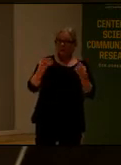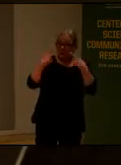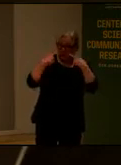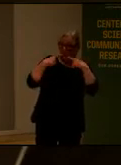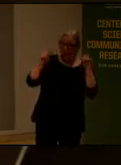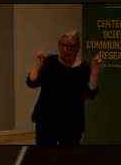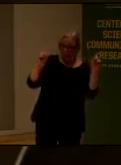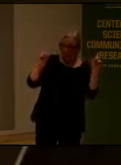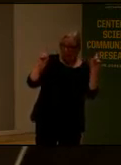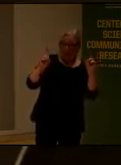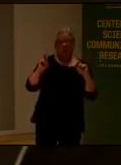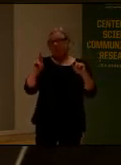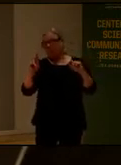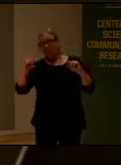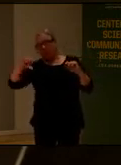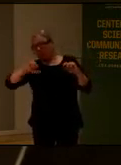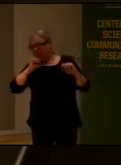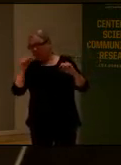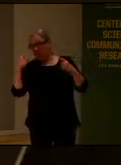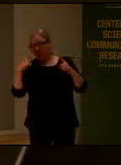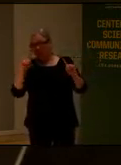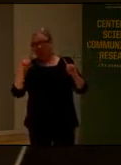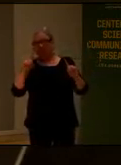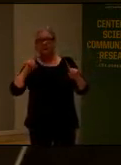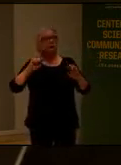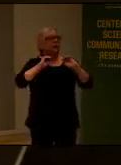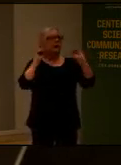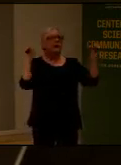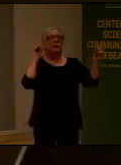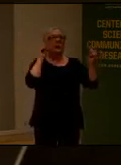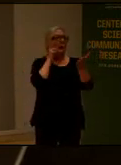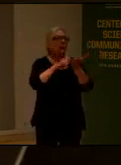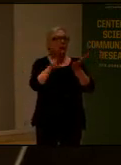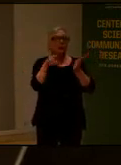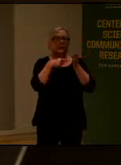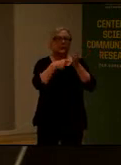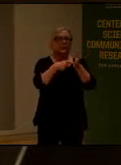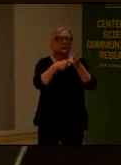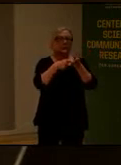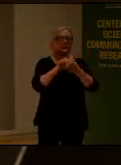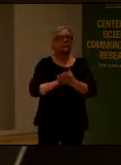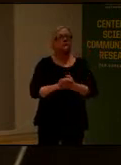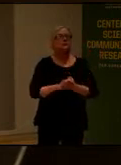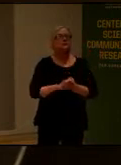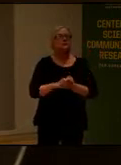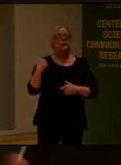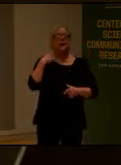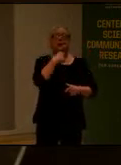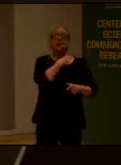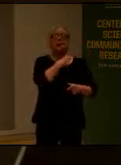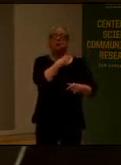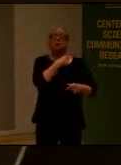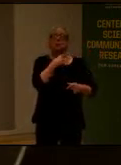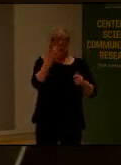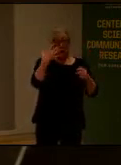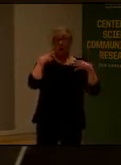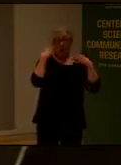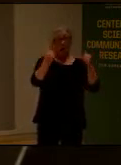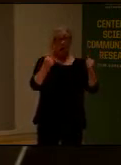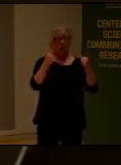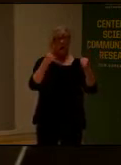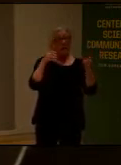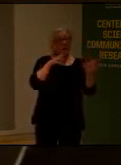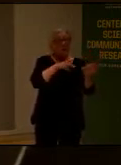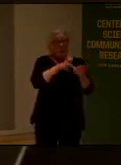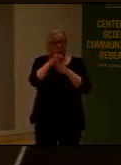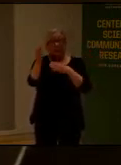XYZ. But I agree that this is where we need to move, especially as we think about ways, because there are health professionals, whatever